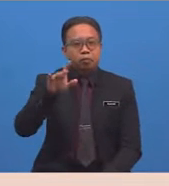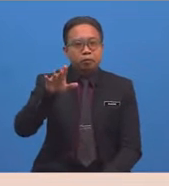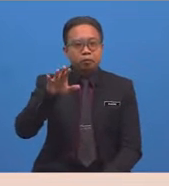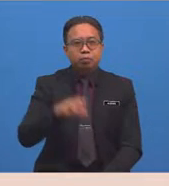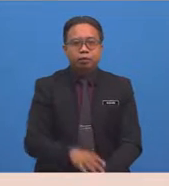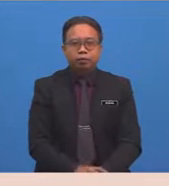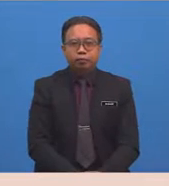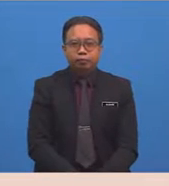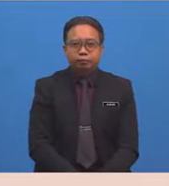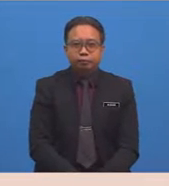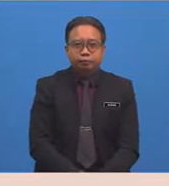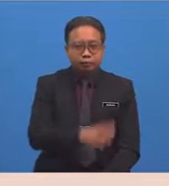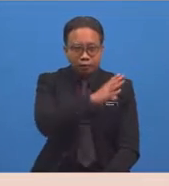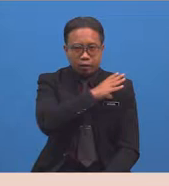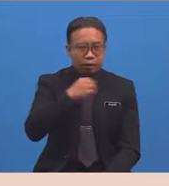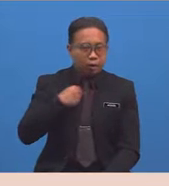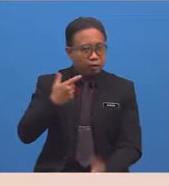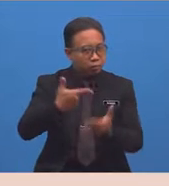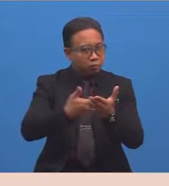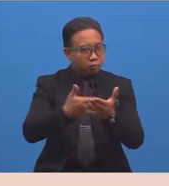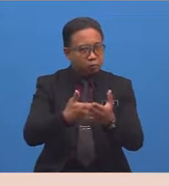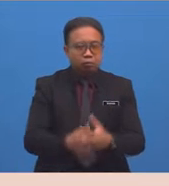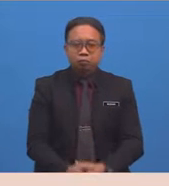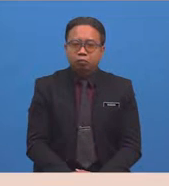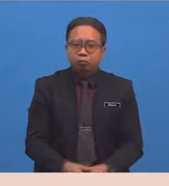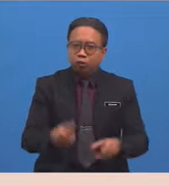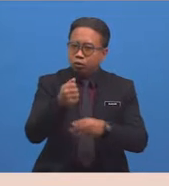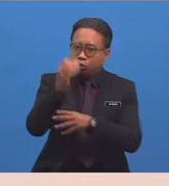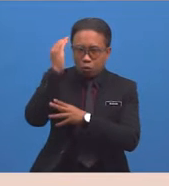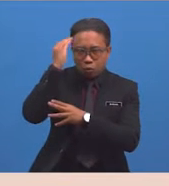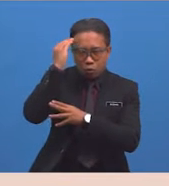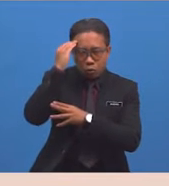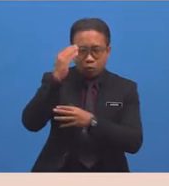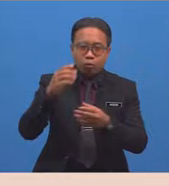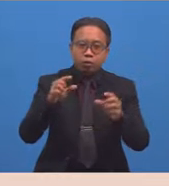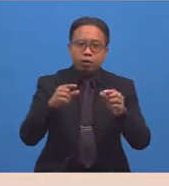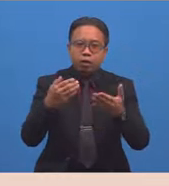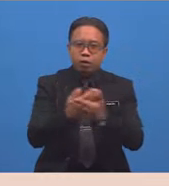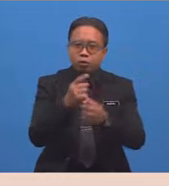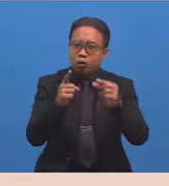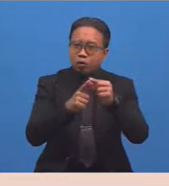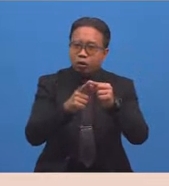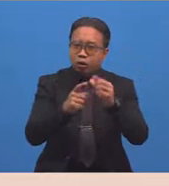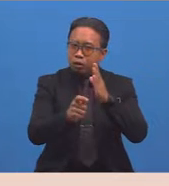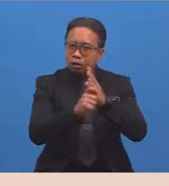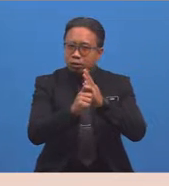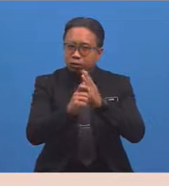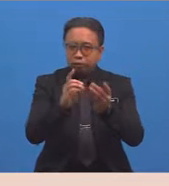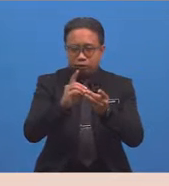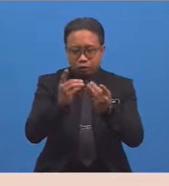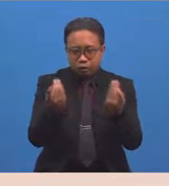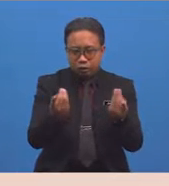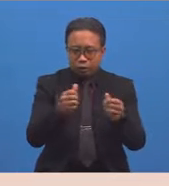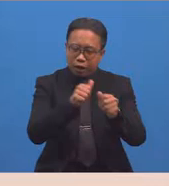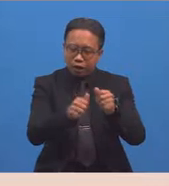way. And another fun fact, did you know that a new word is added to the dictionary